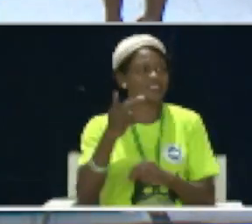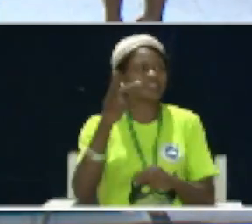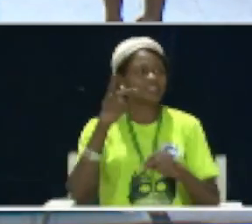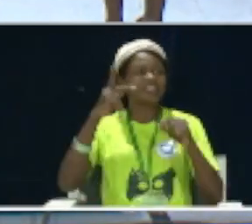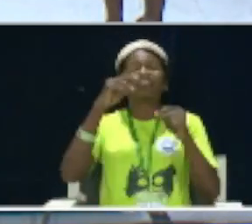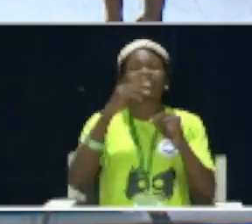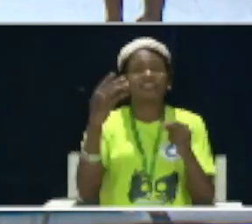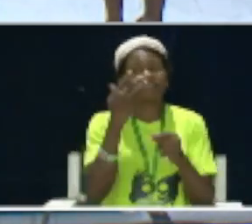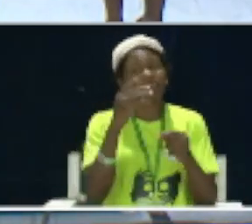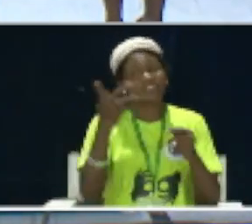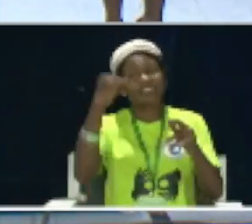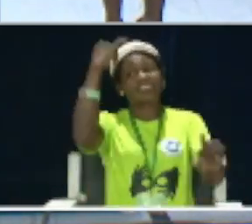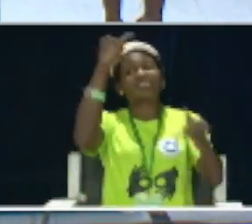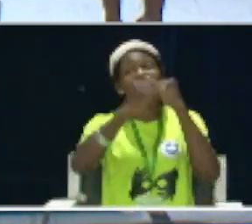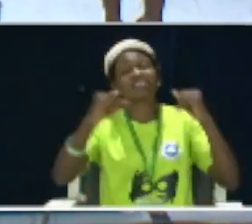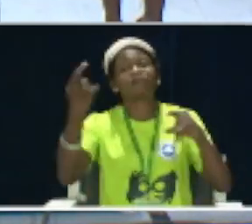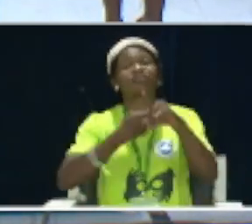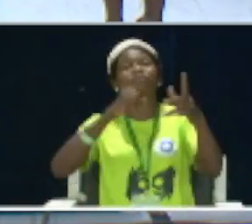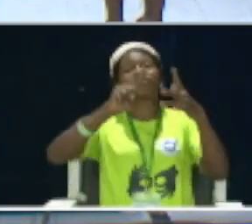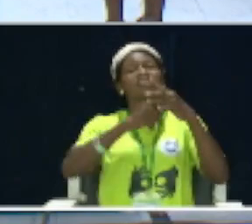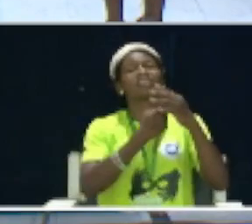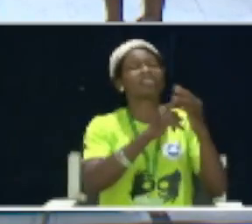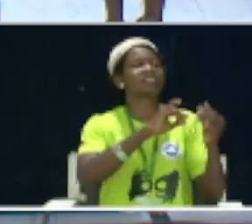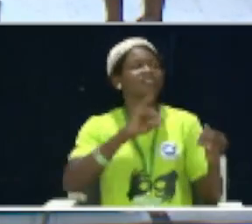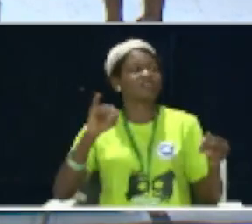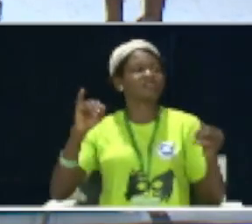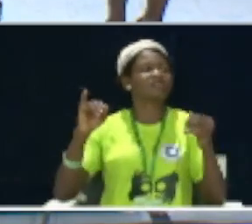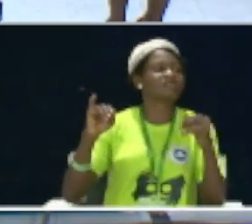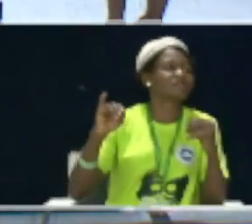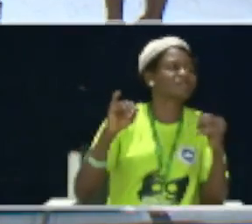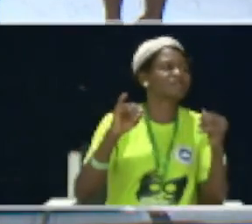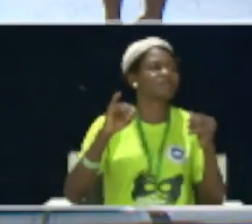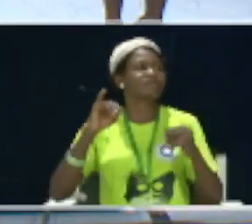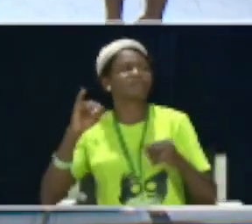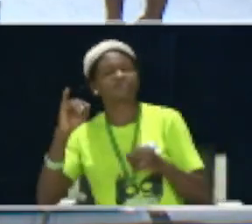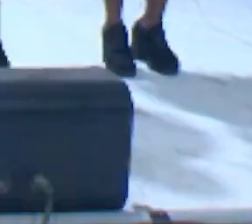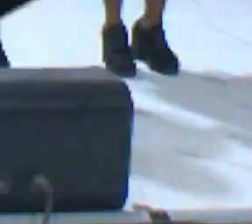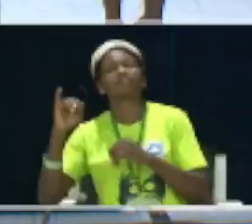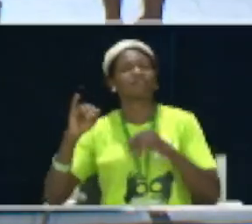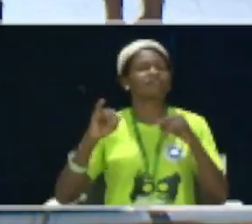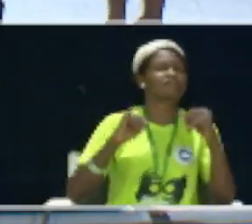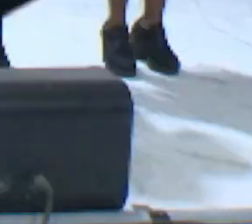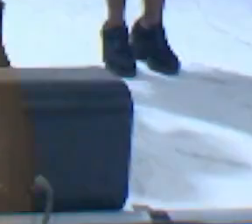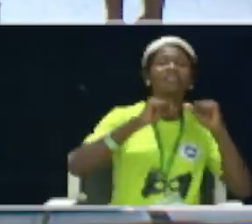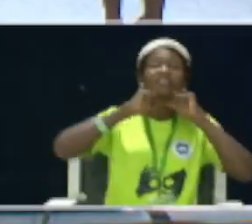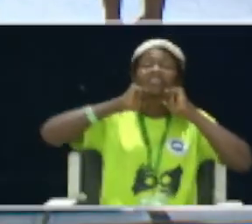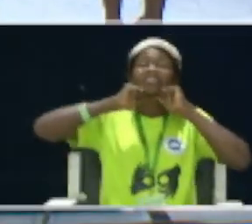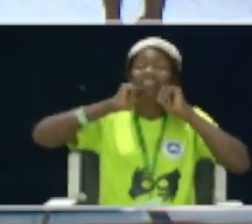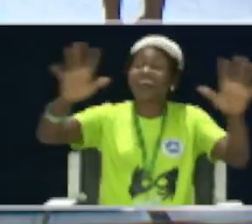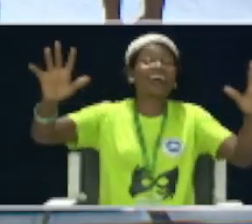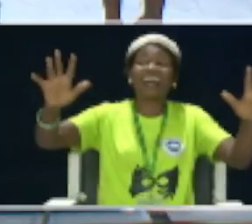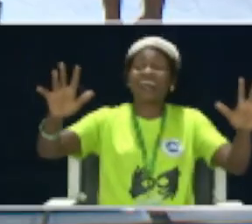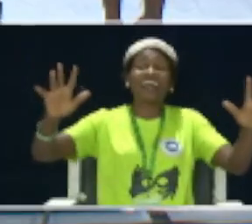you see the ending from beginning. Yeah, nothing takes you